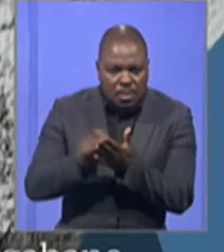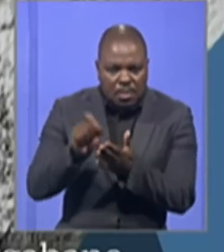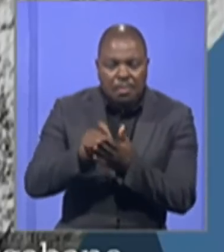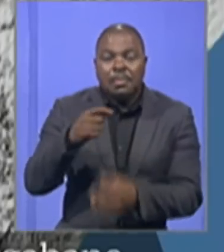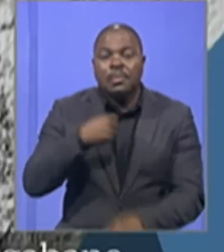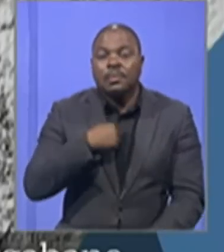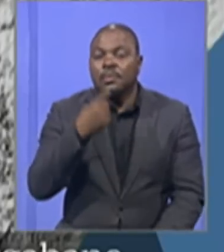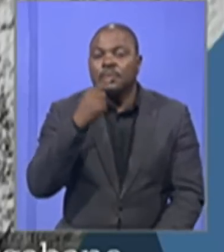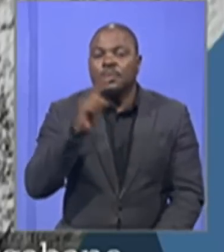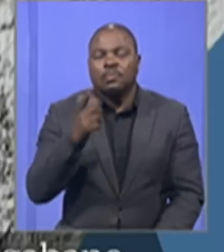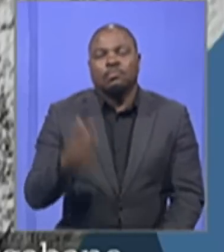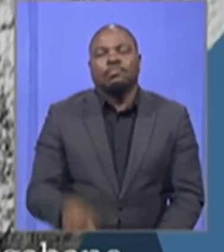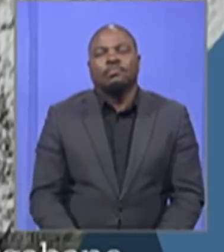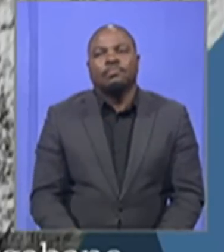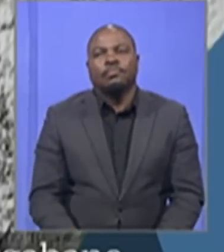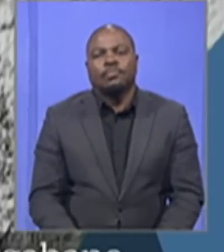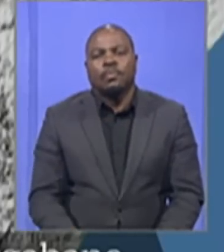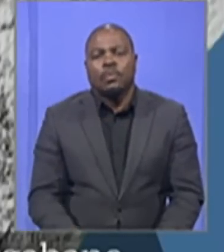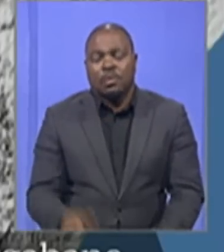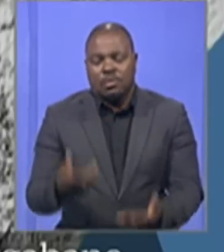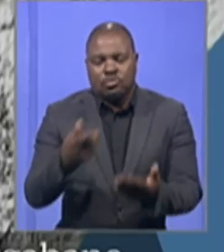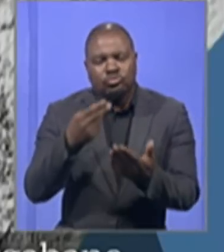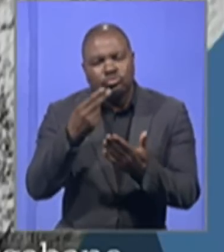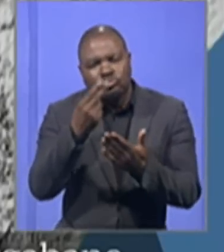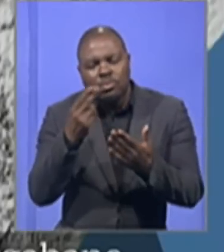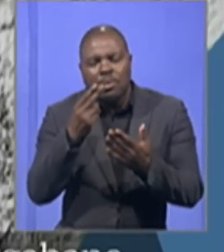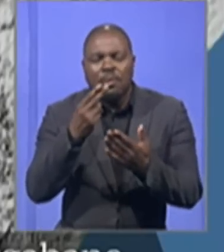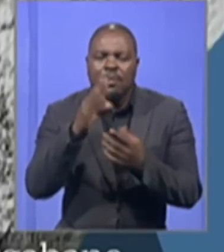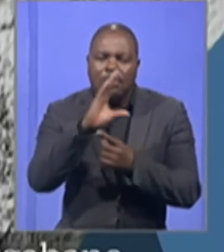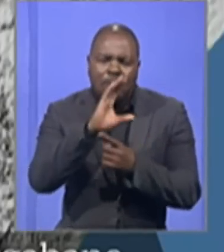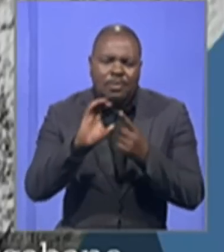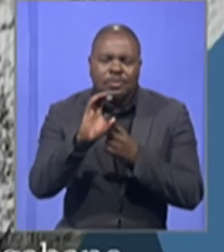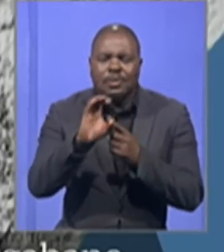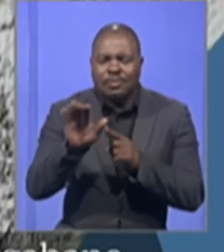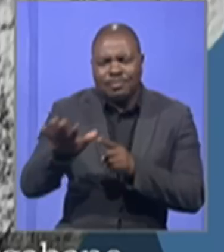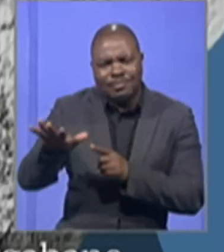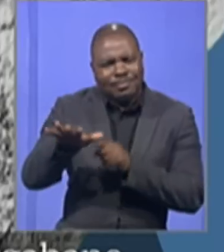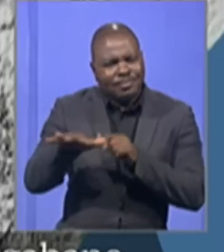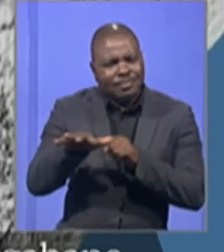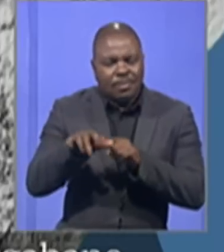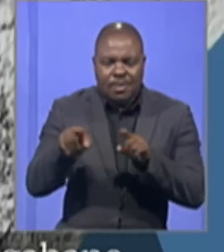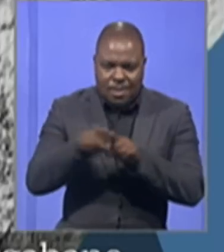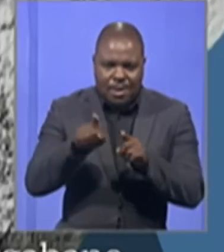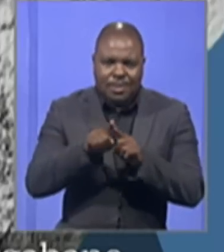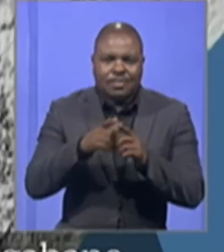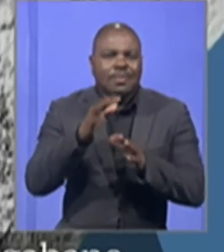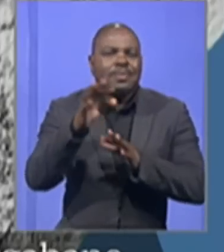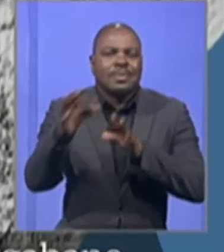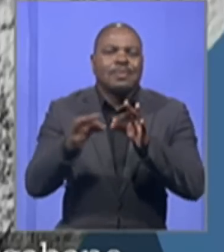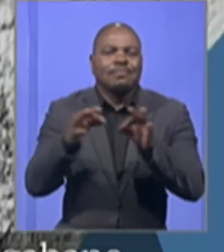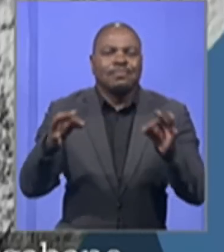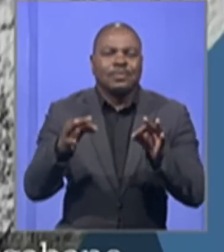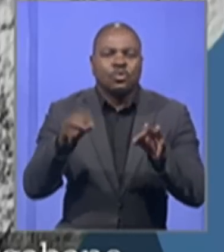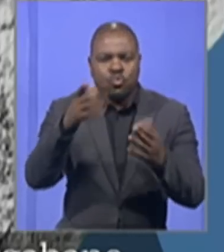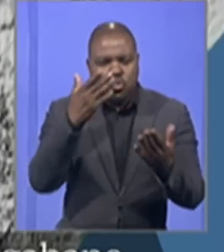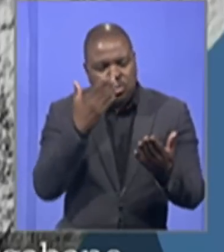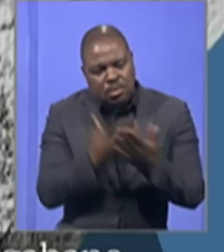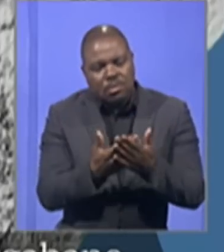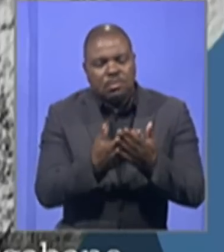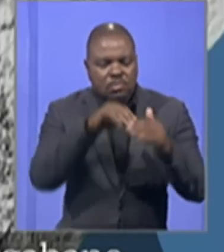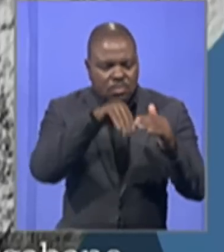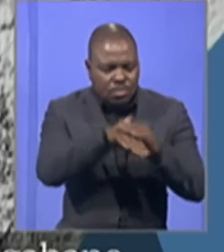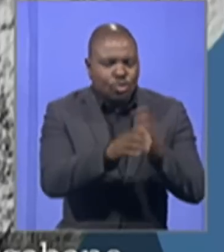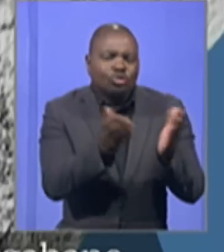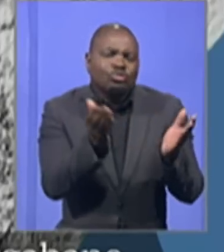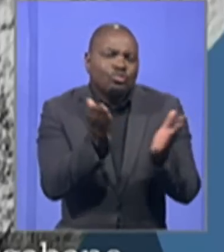bongodi kapa tsena tsa botaki tsa bonono hantle hangata ke mpho tjhe o ka yela sekolong ho